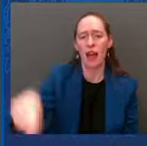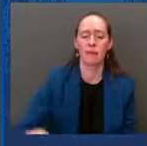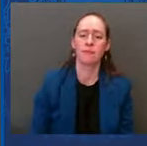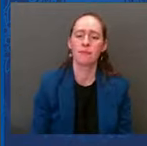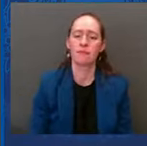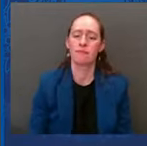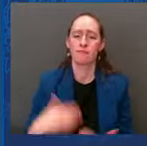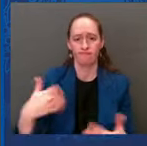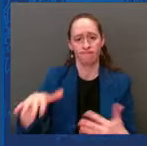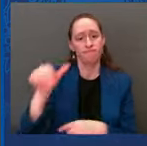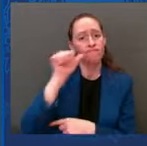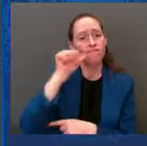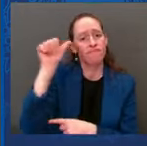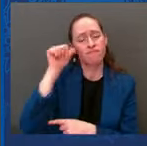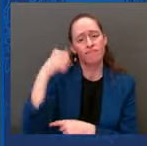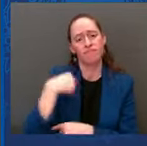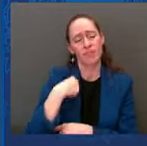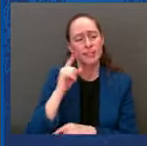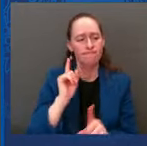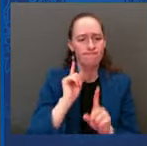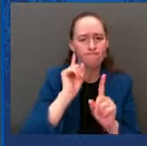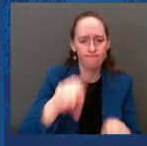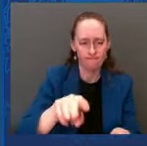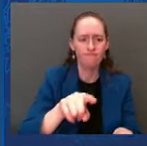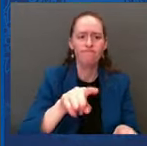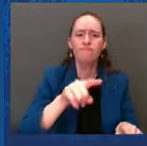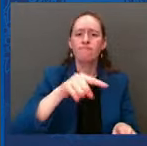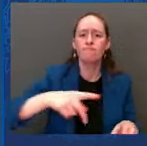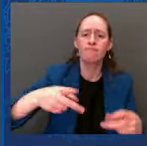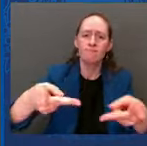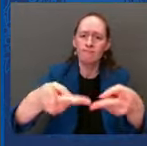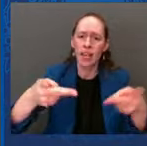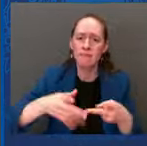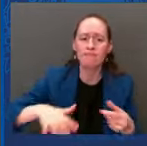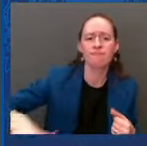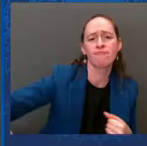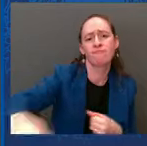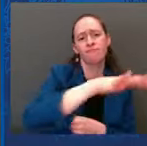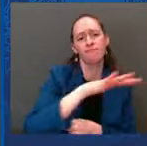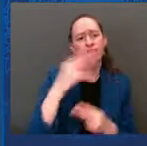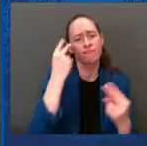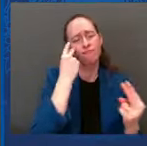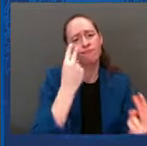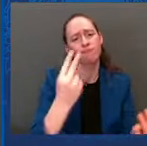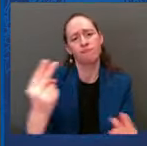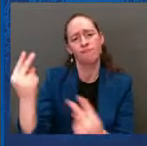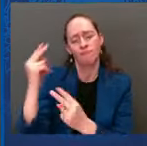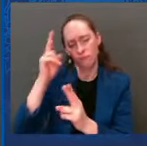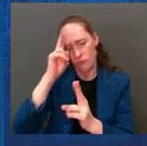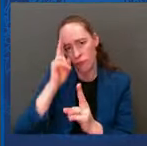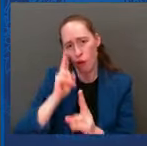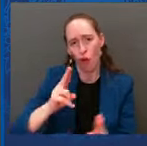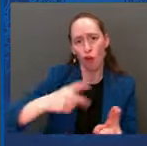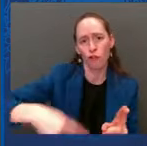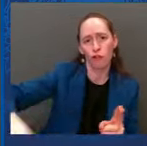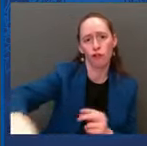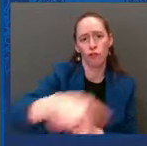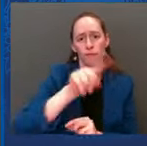sacrifice of those who lost their lives, standing alongside President Zelensky. The United States and our partners